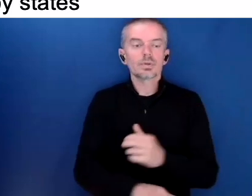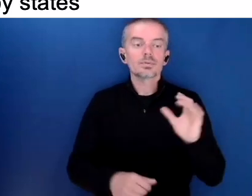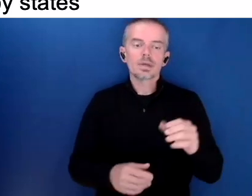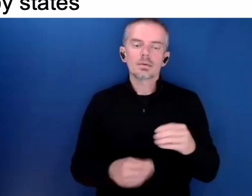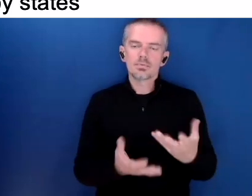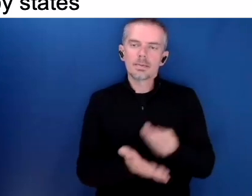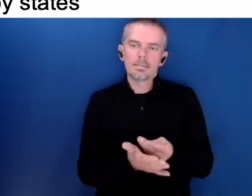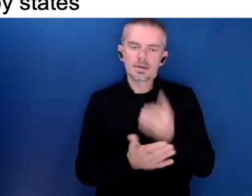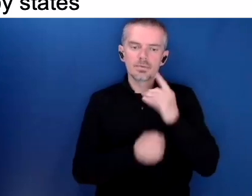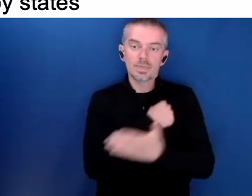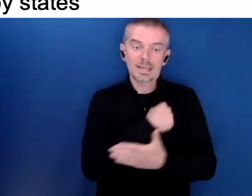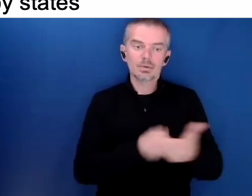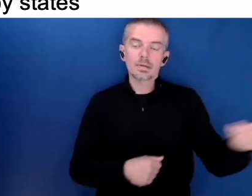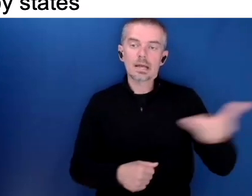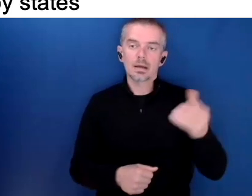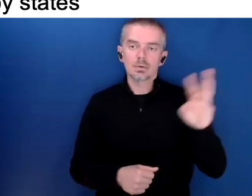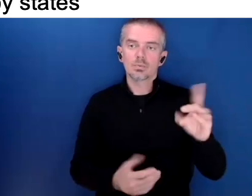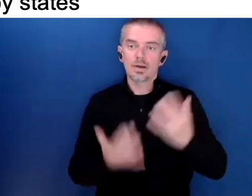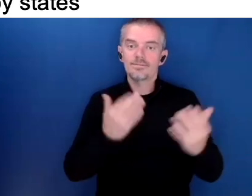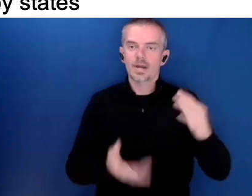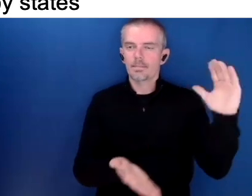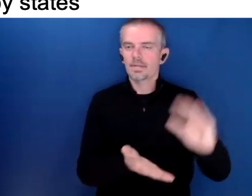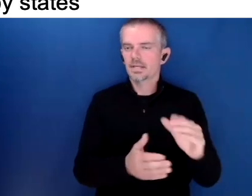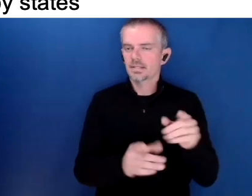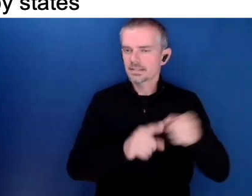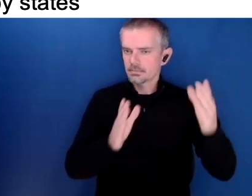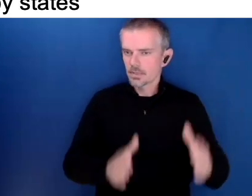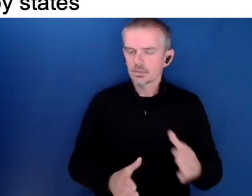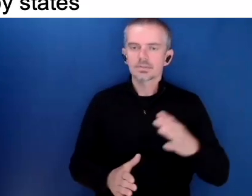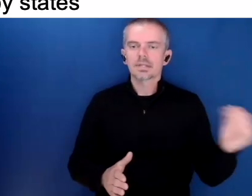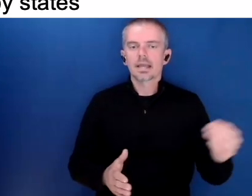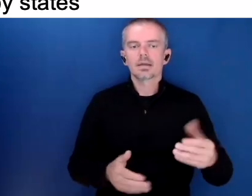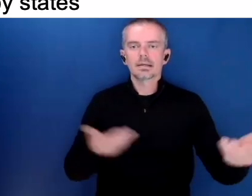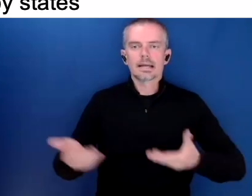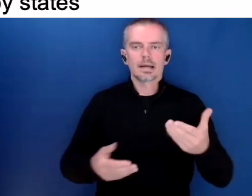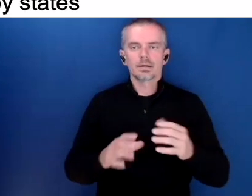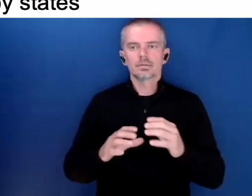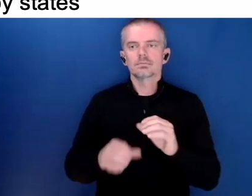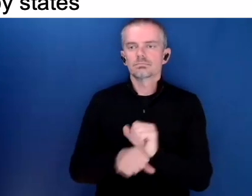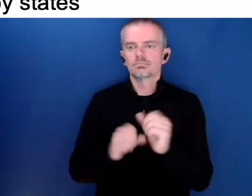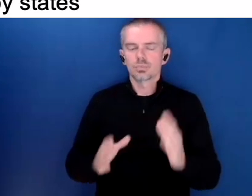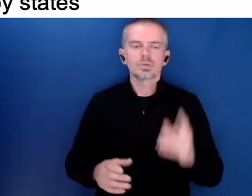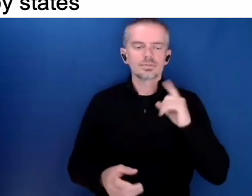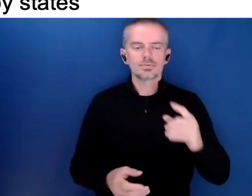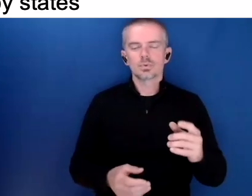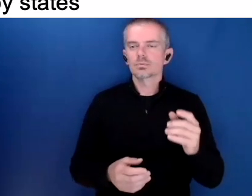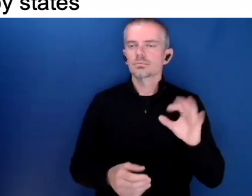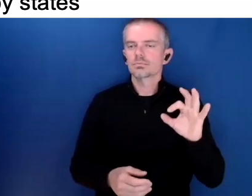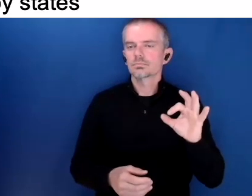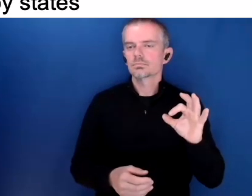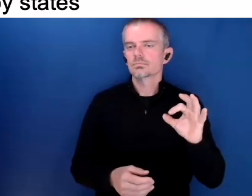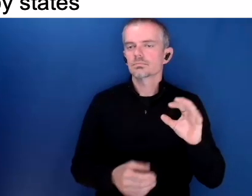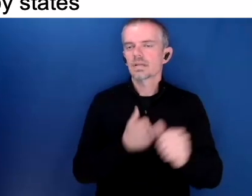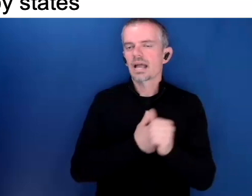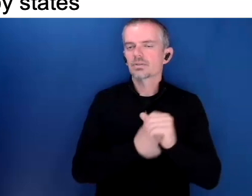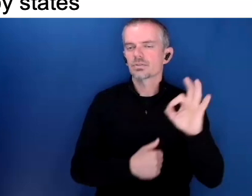to the county to hire a wildfire mitigation specialist and contract with crews to conduct hazardous fuels reduction on federal and